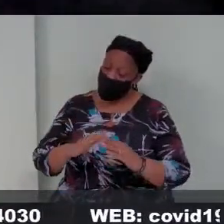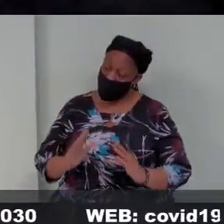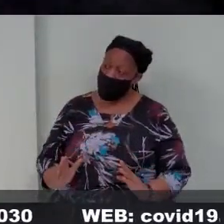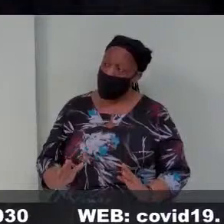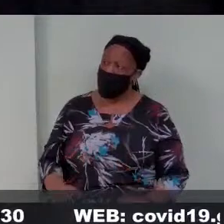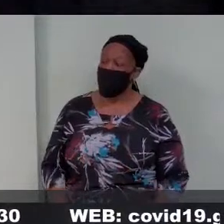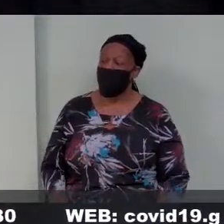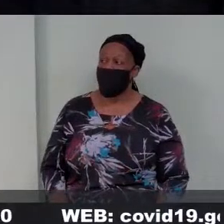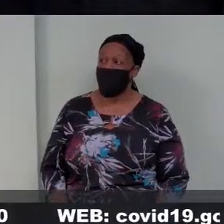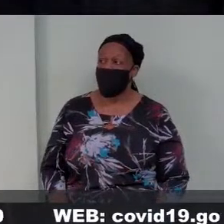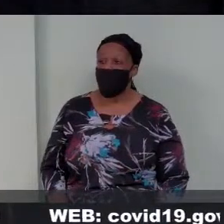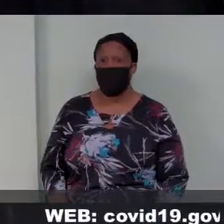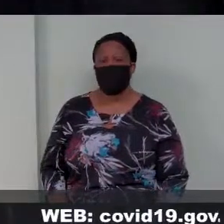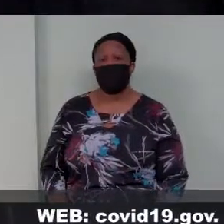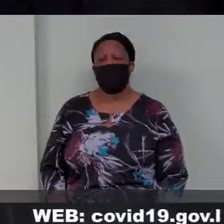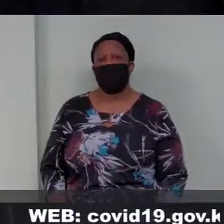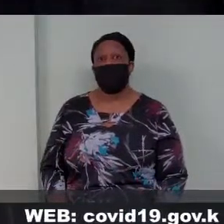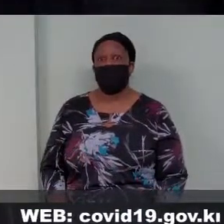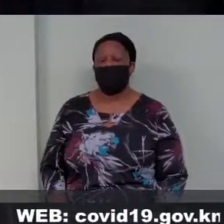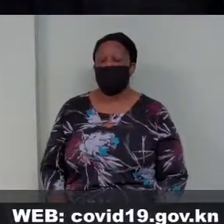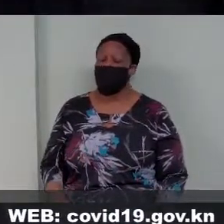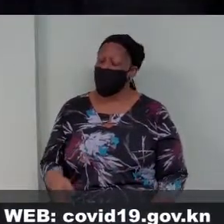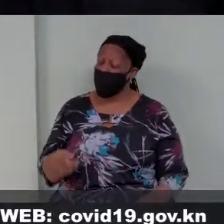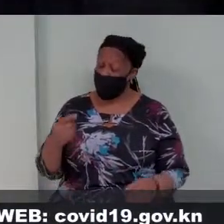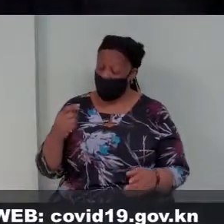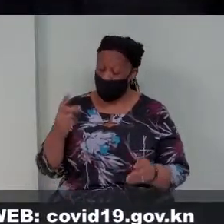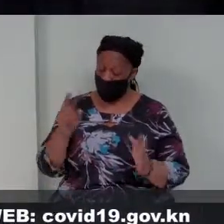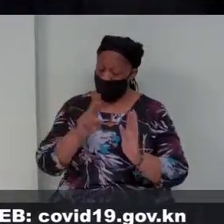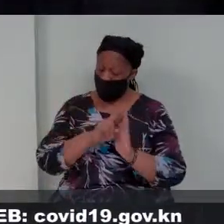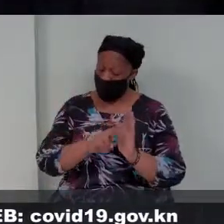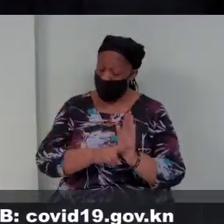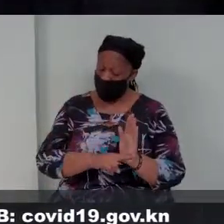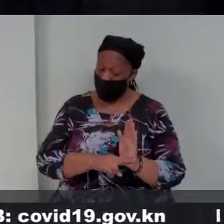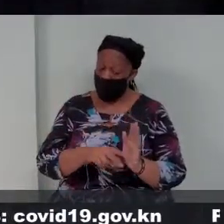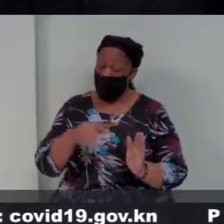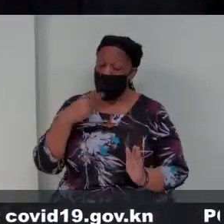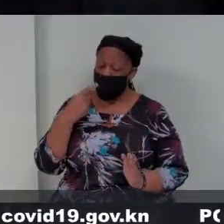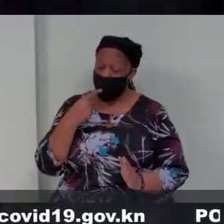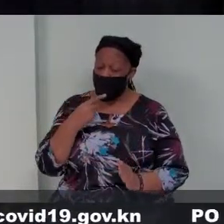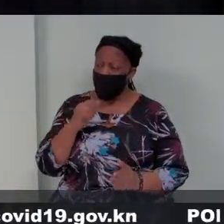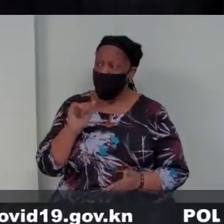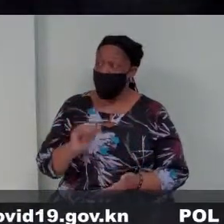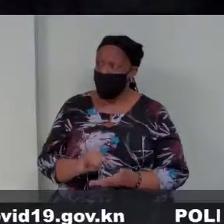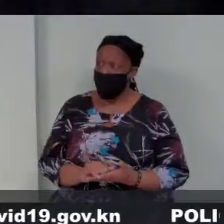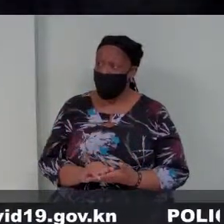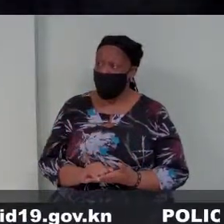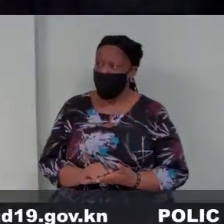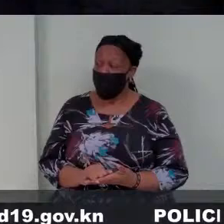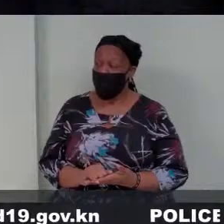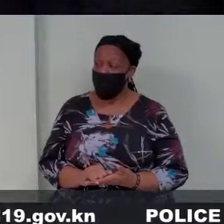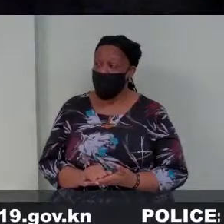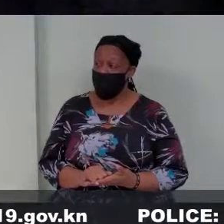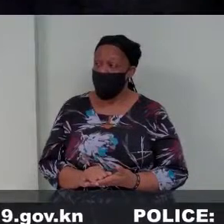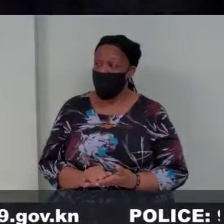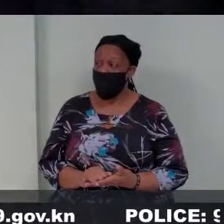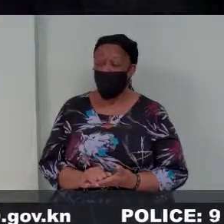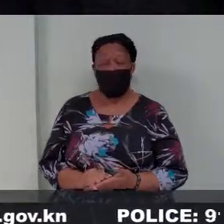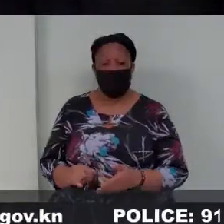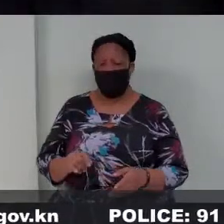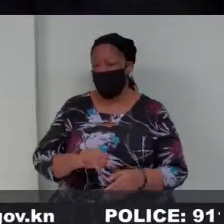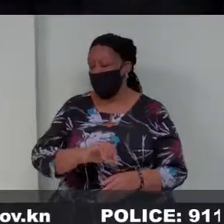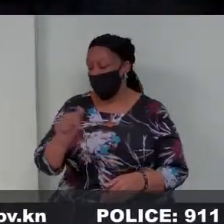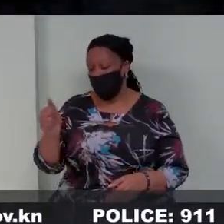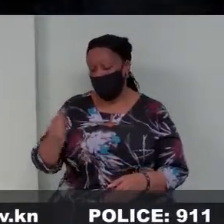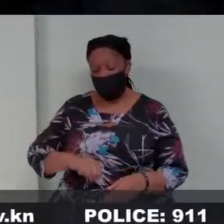get permission? Well, the regulation defines public place, and it defines public place as any